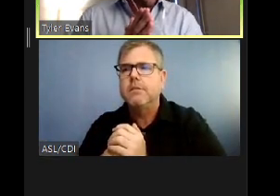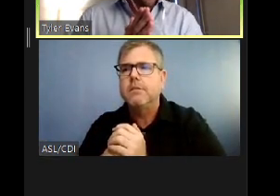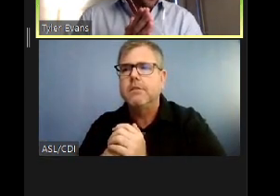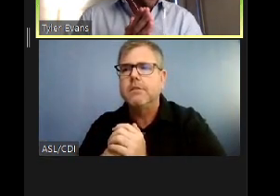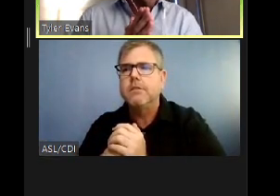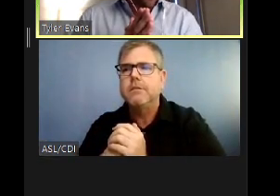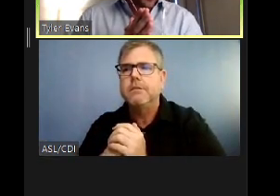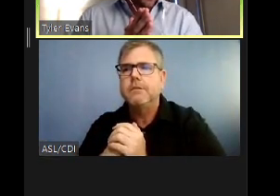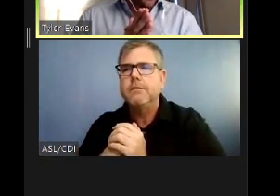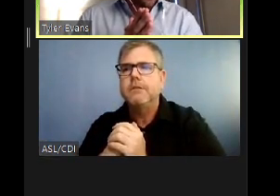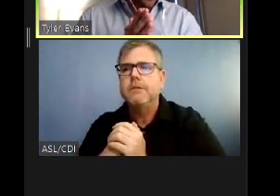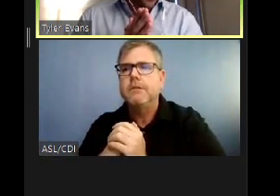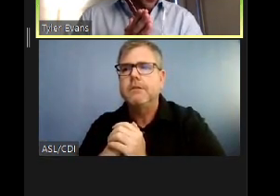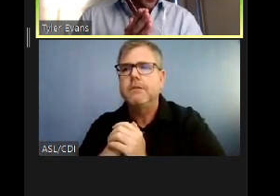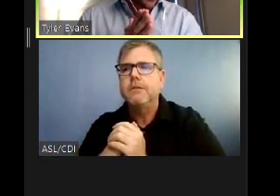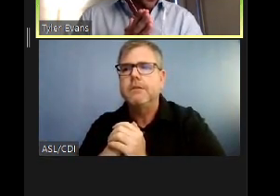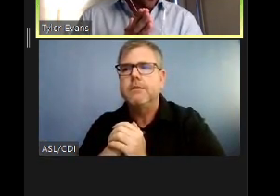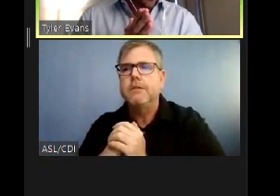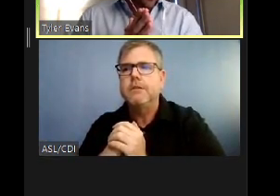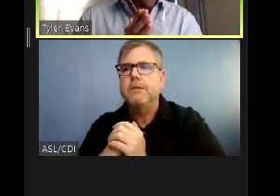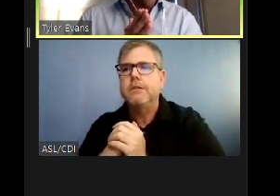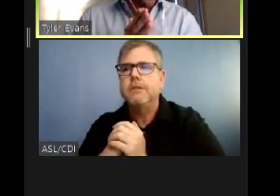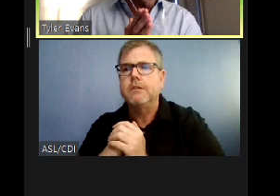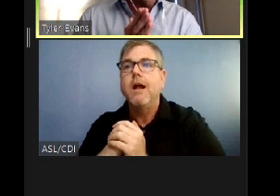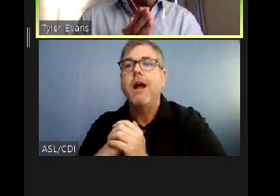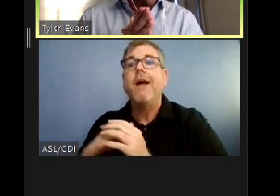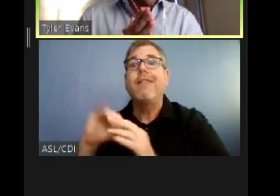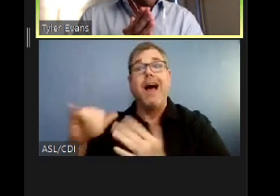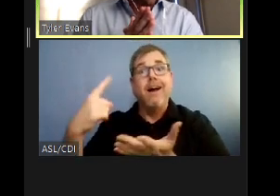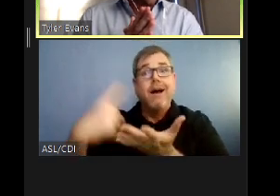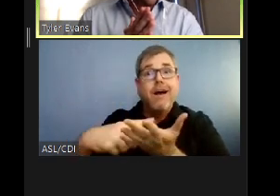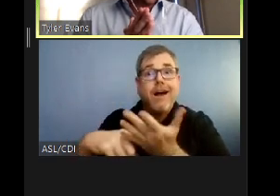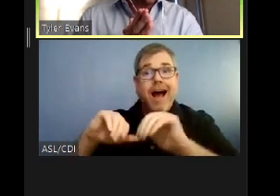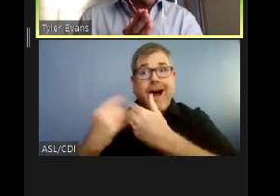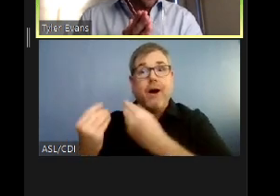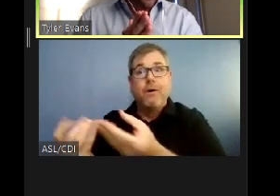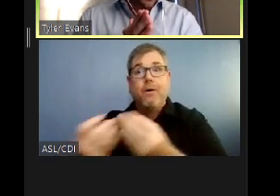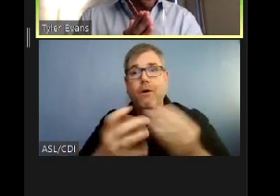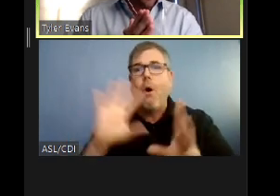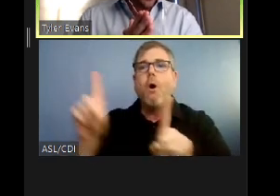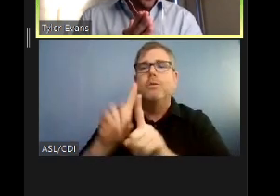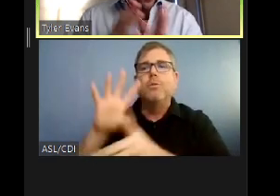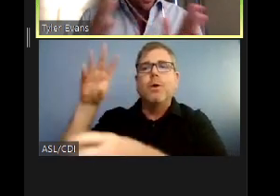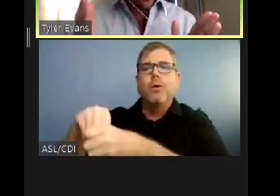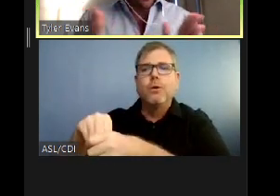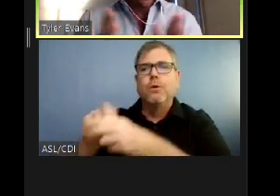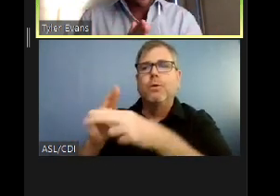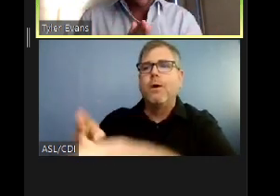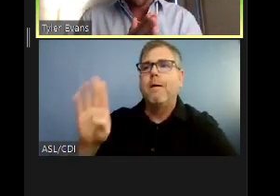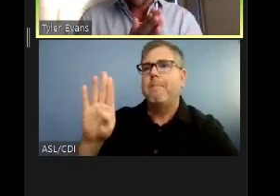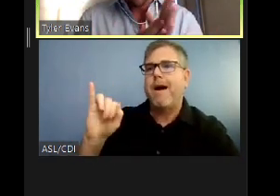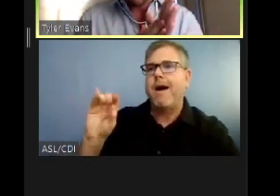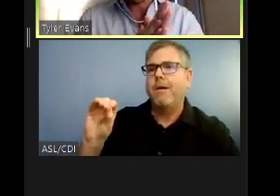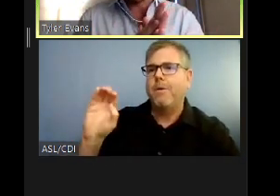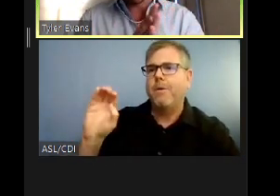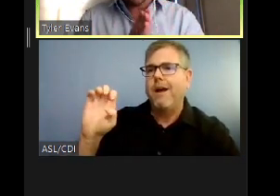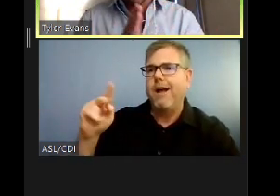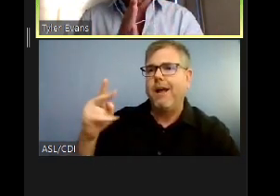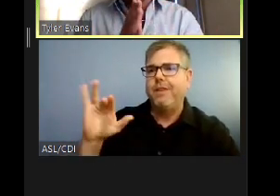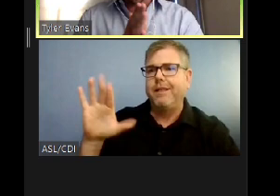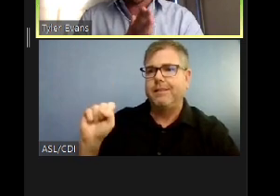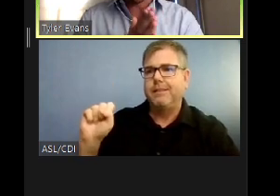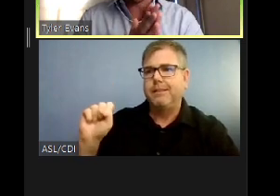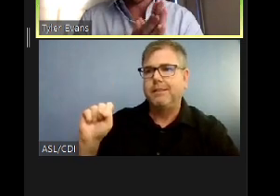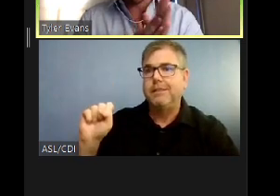it's a very sort of important academic exercise, we couldn't really slow down too much, and we really had to kind of be true to its